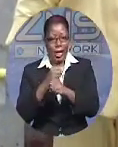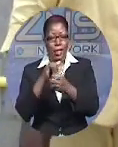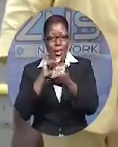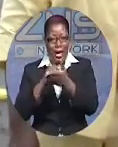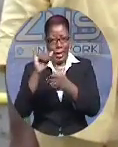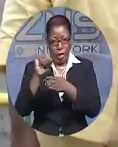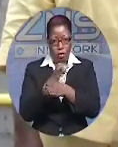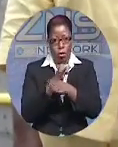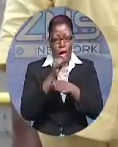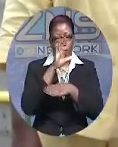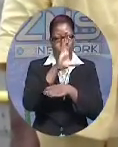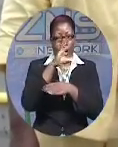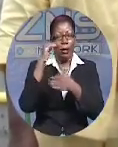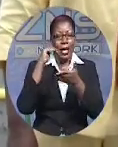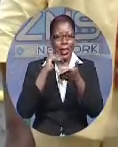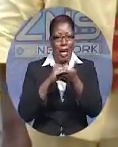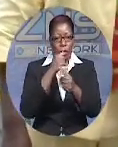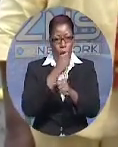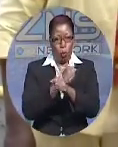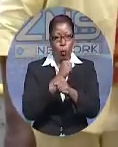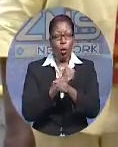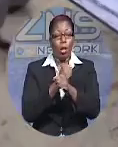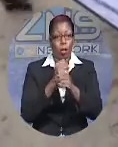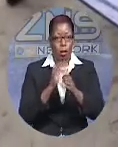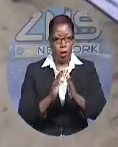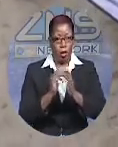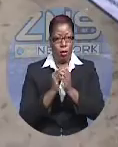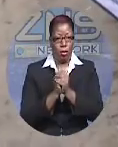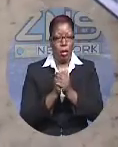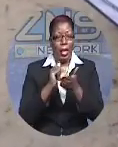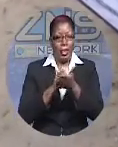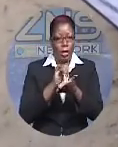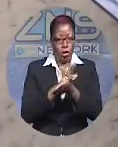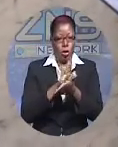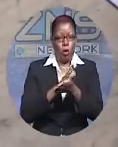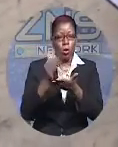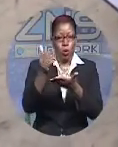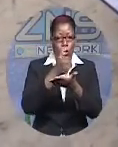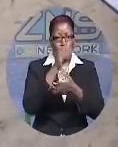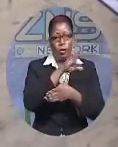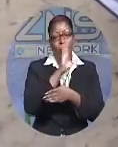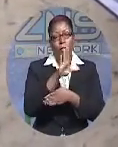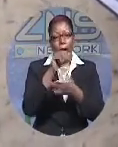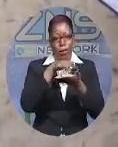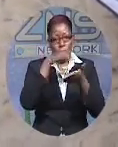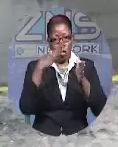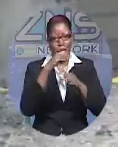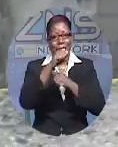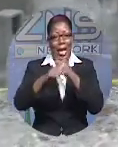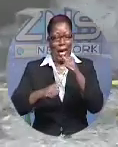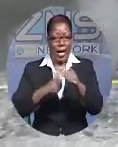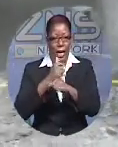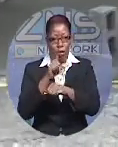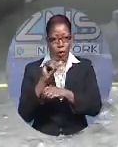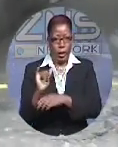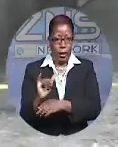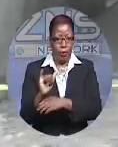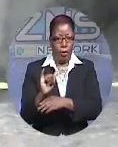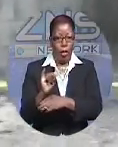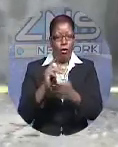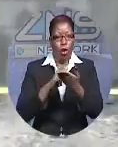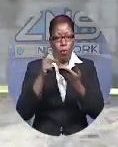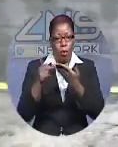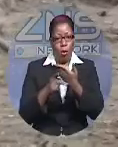industry has 5,000 workers. The Academy plans to recruit 55 students annually for the one-year program